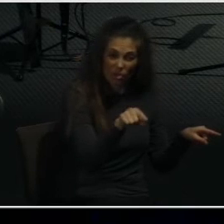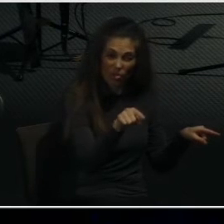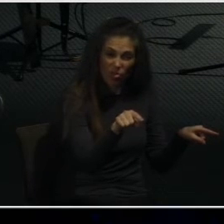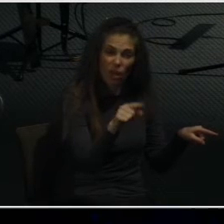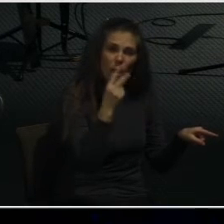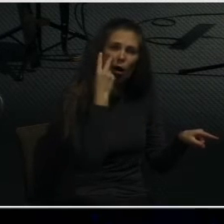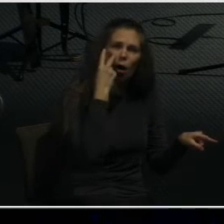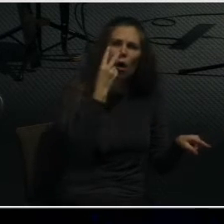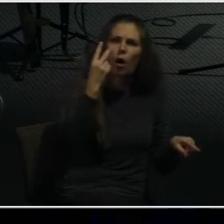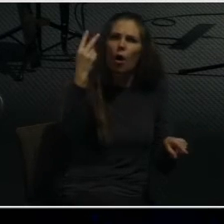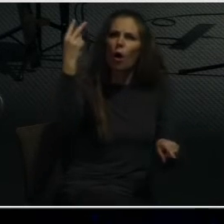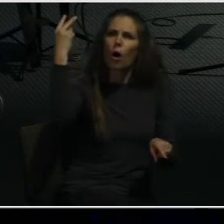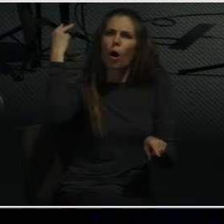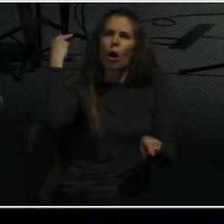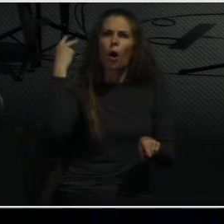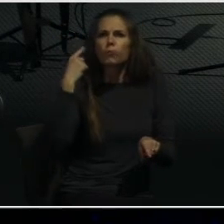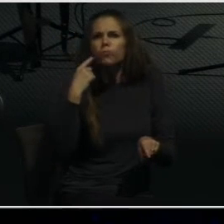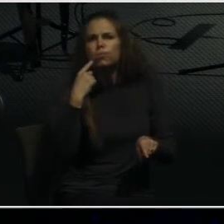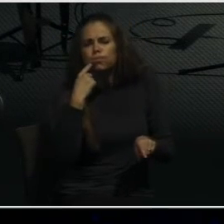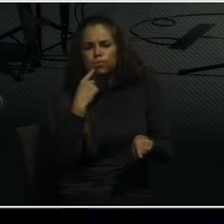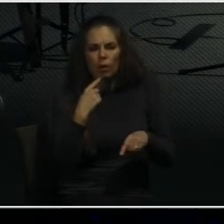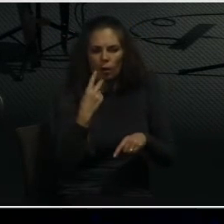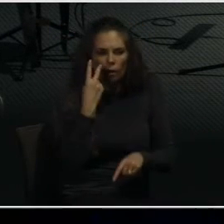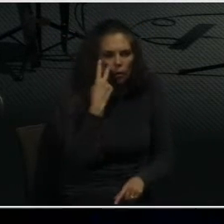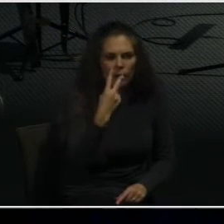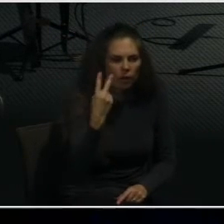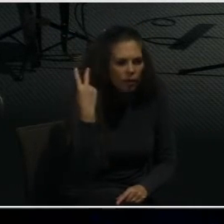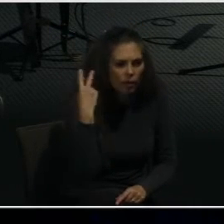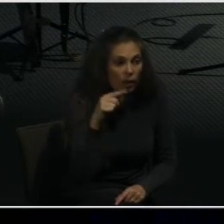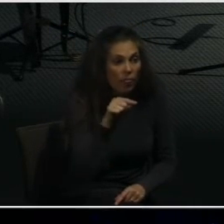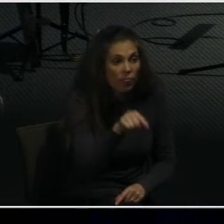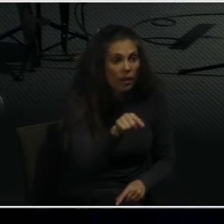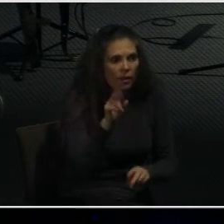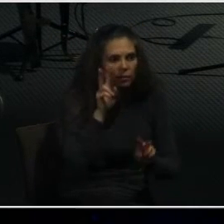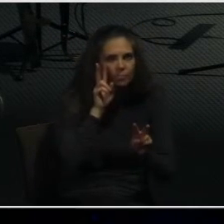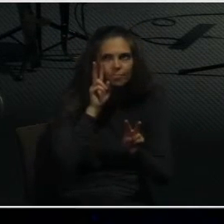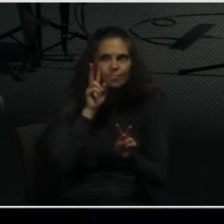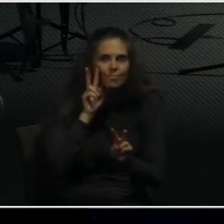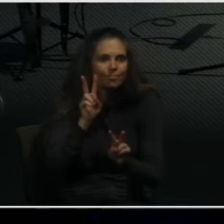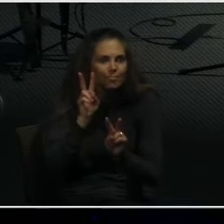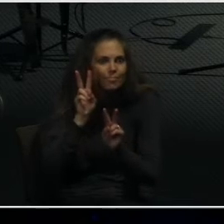to this life, this new Eden life with God.